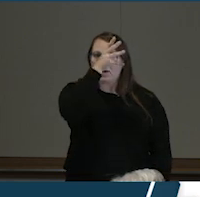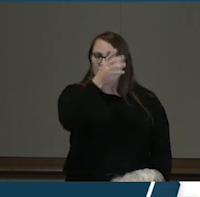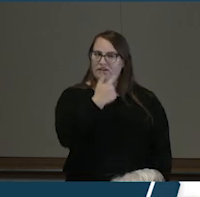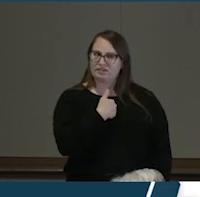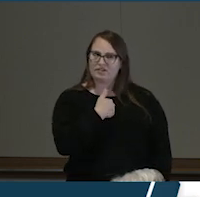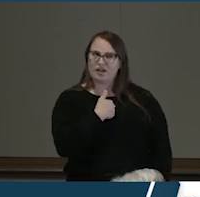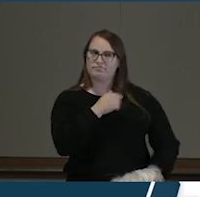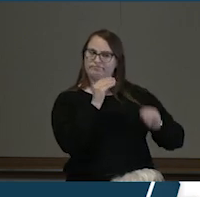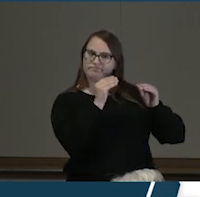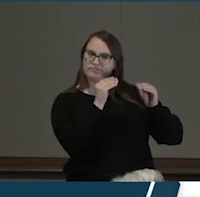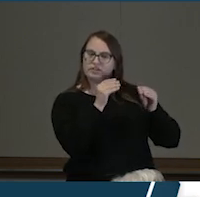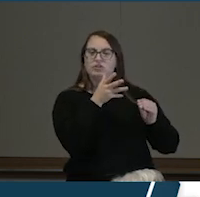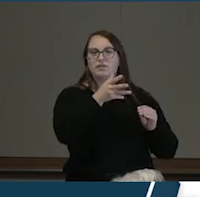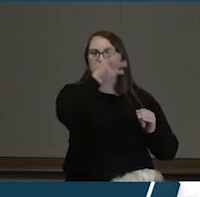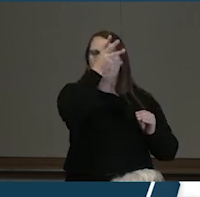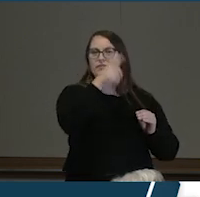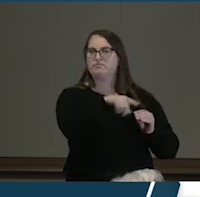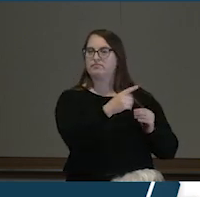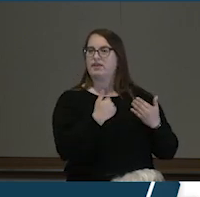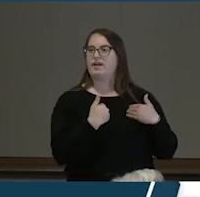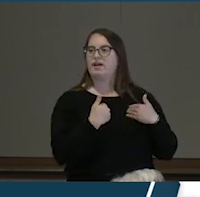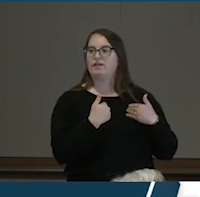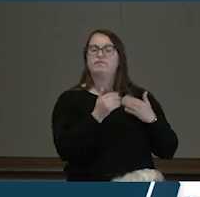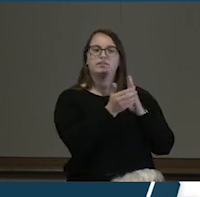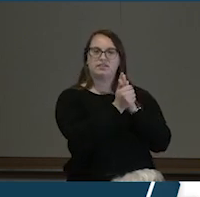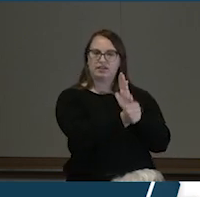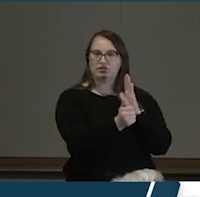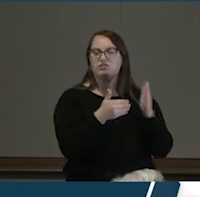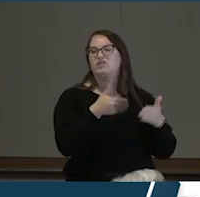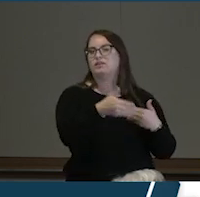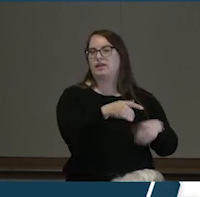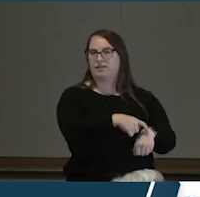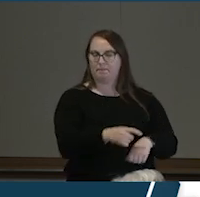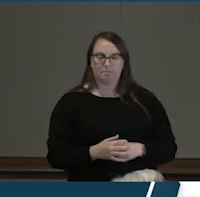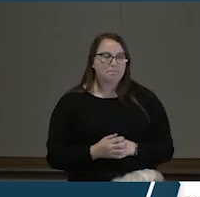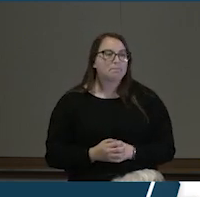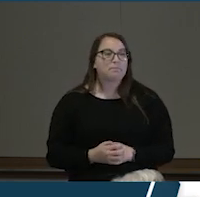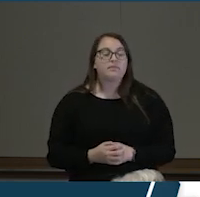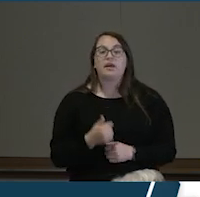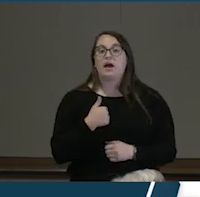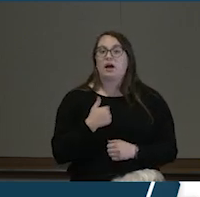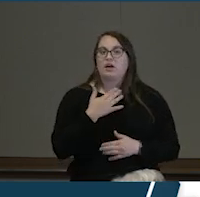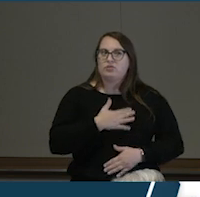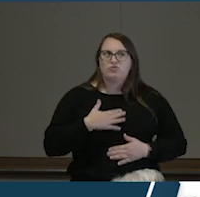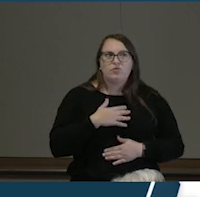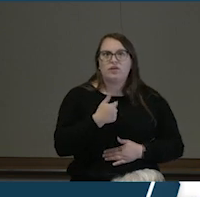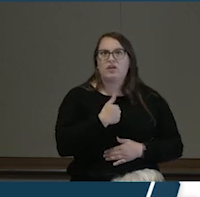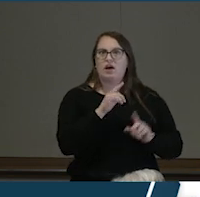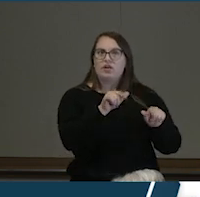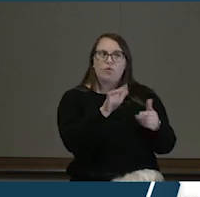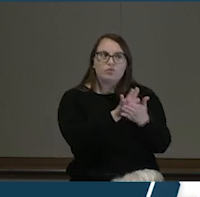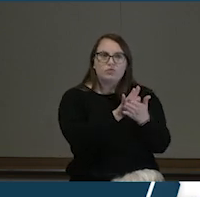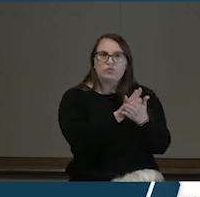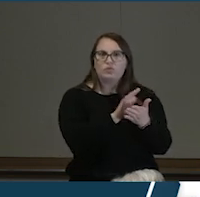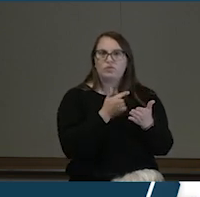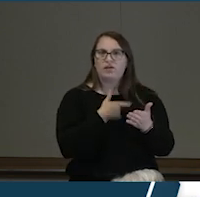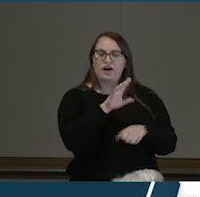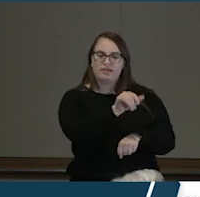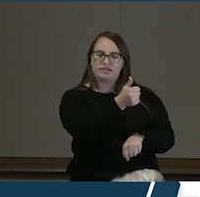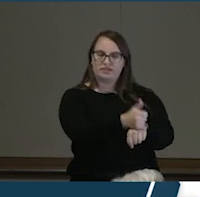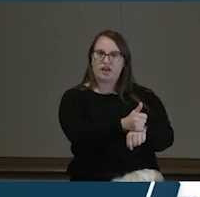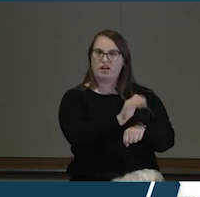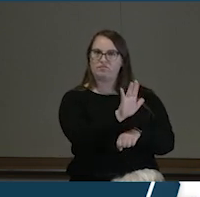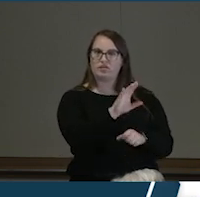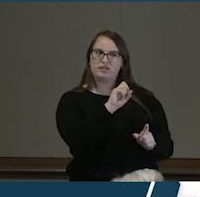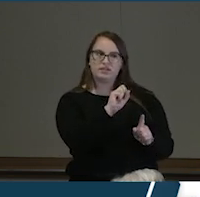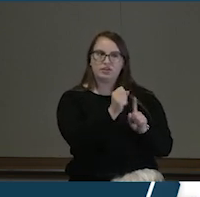back. So they have those skills. But I like it when I get to go to a school and be set up in a situation where they know, okay,